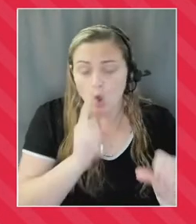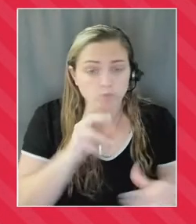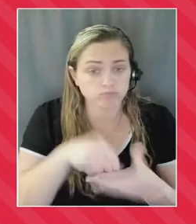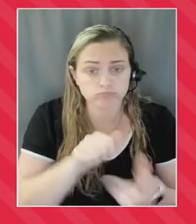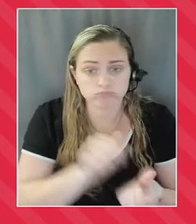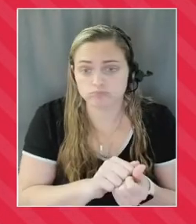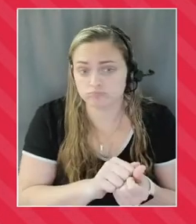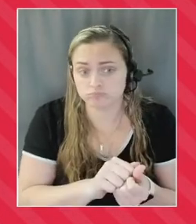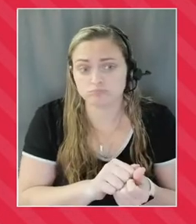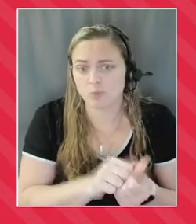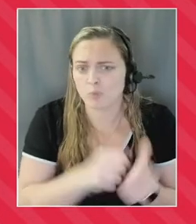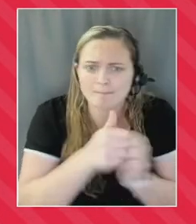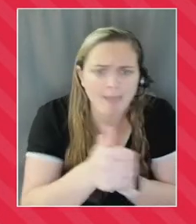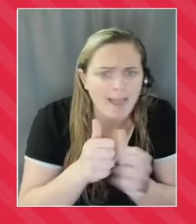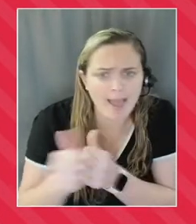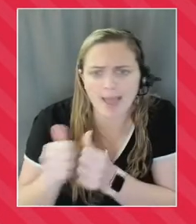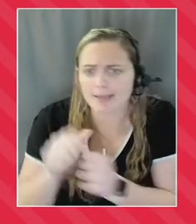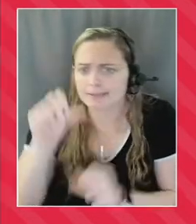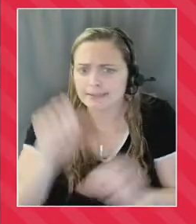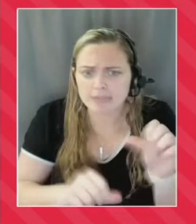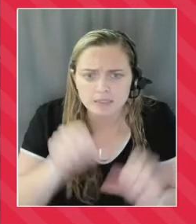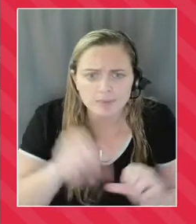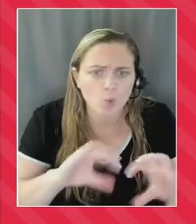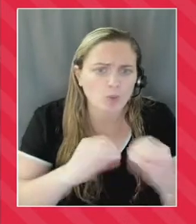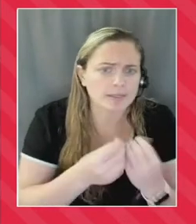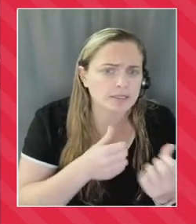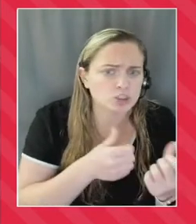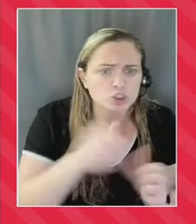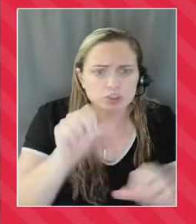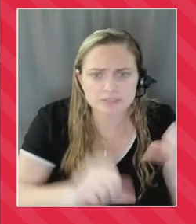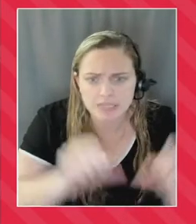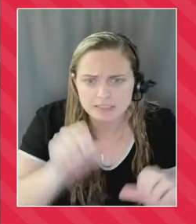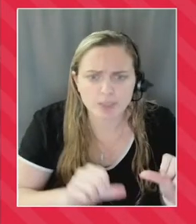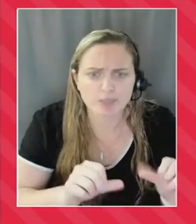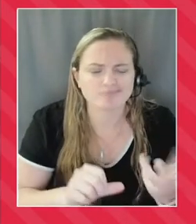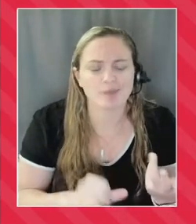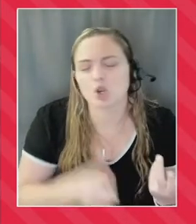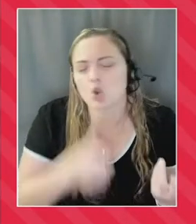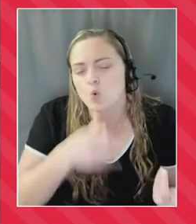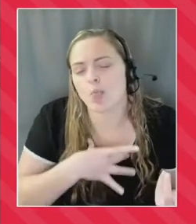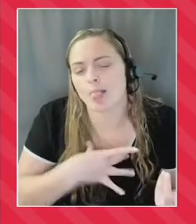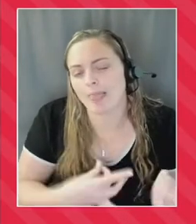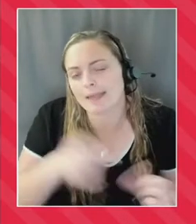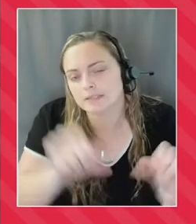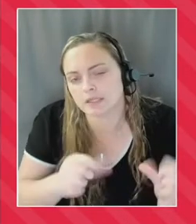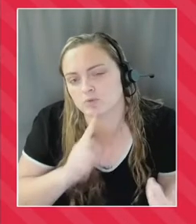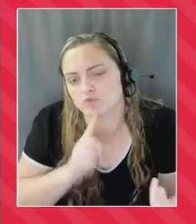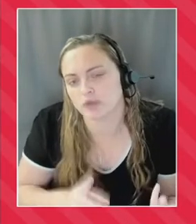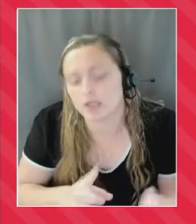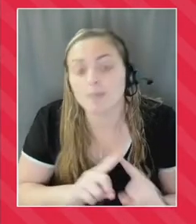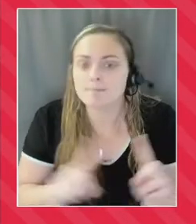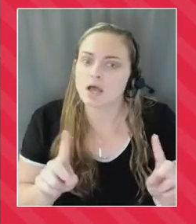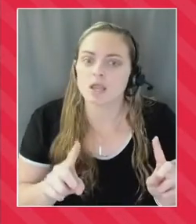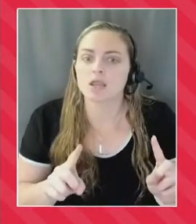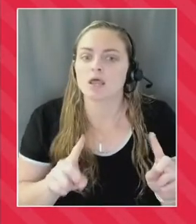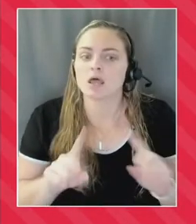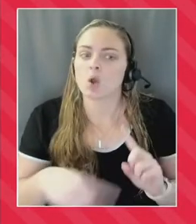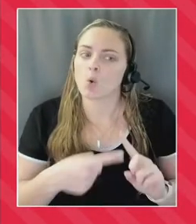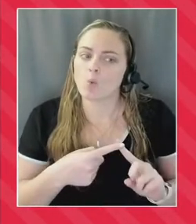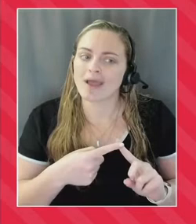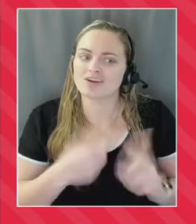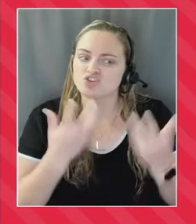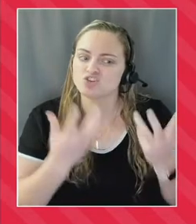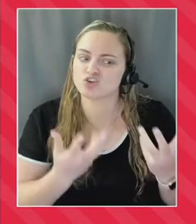capacity assessments, organizational assessments, you know, who likes to do assessments, right? But when you conduct